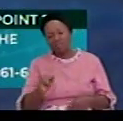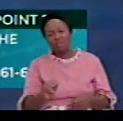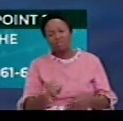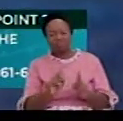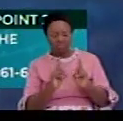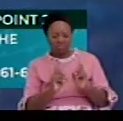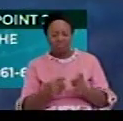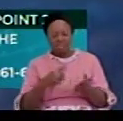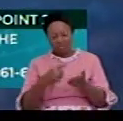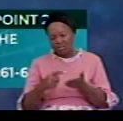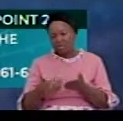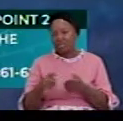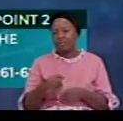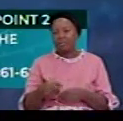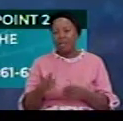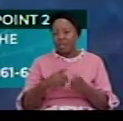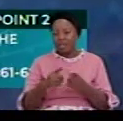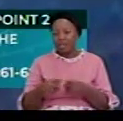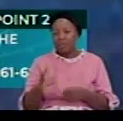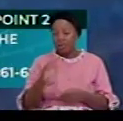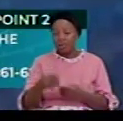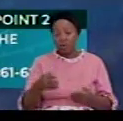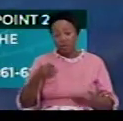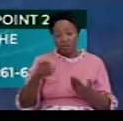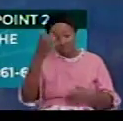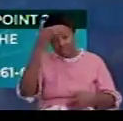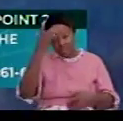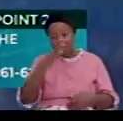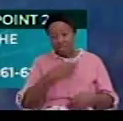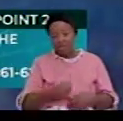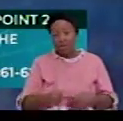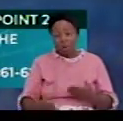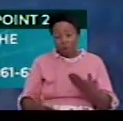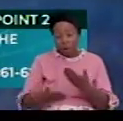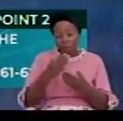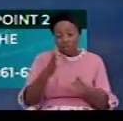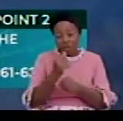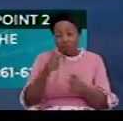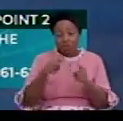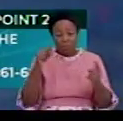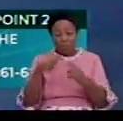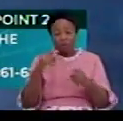And your disease is almost reaching a point of no return.